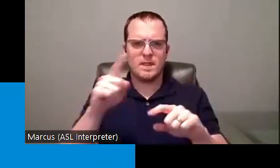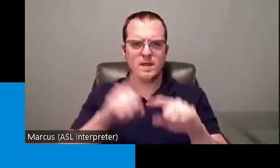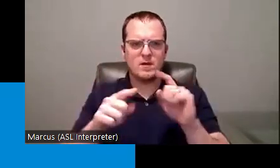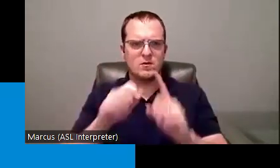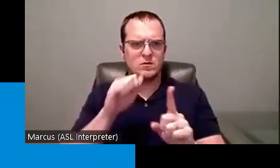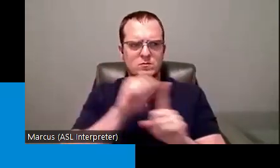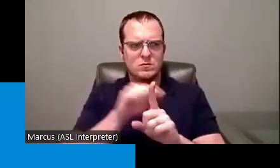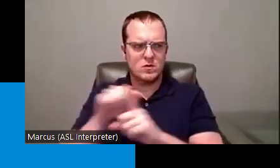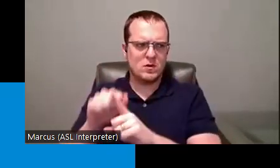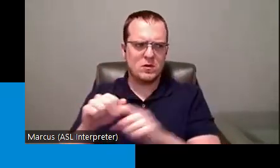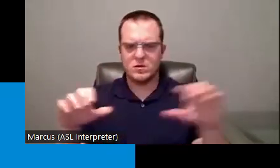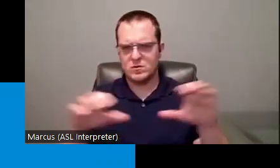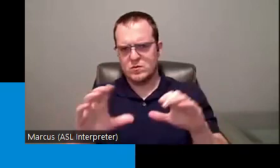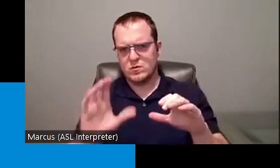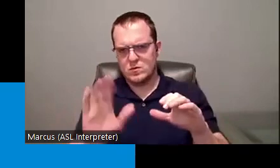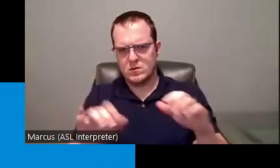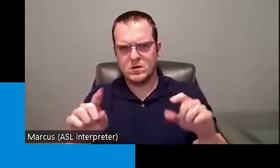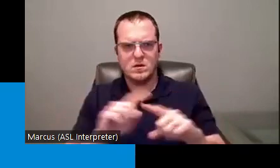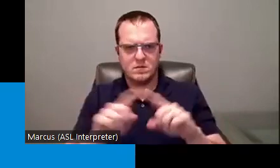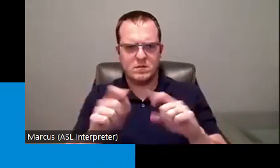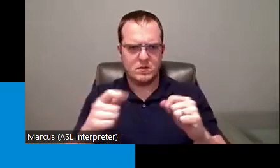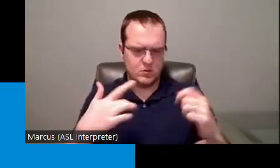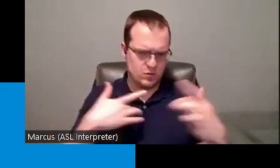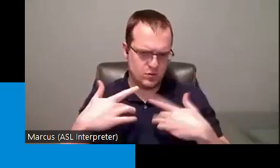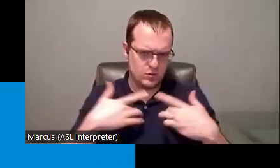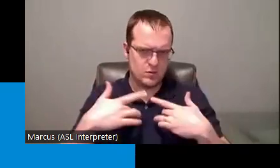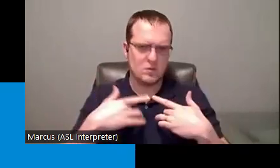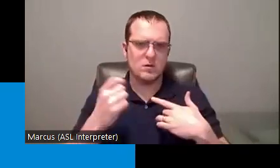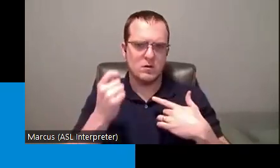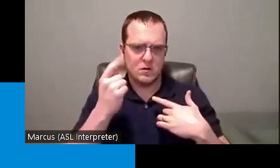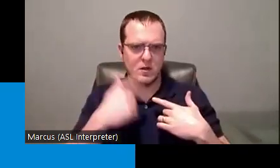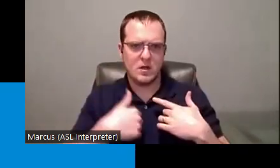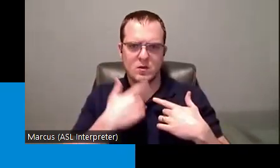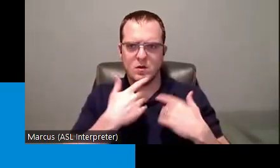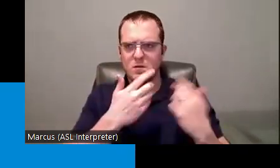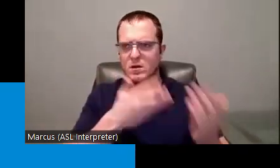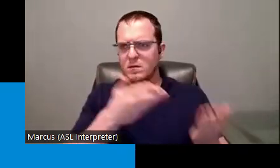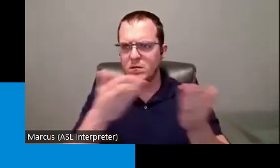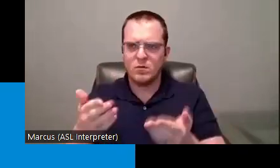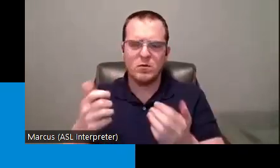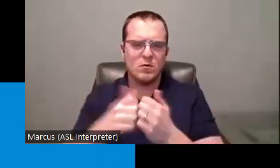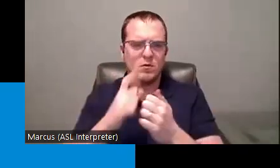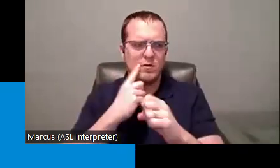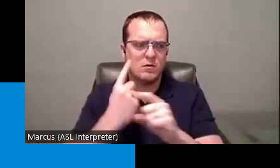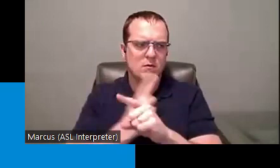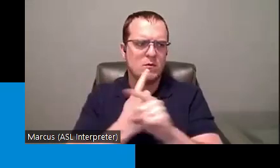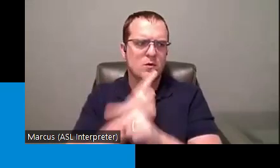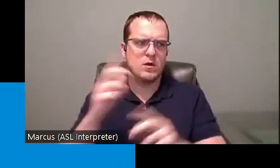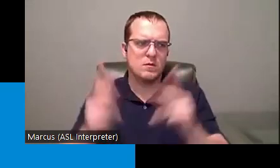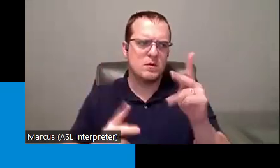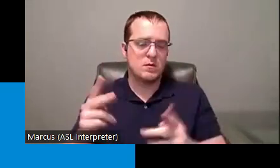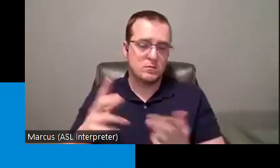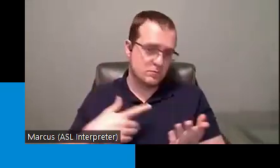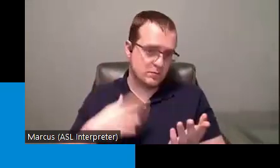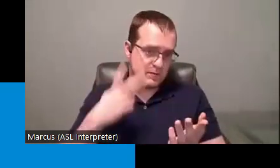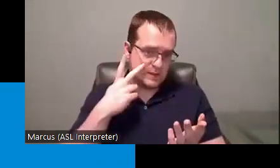what he was doing. But I took his concerns. I told him I would bring it to the appropriate people and see what